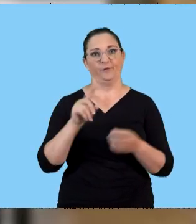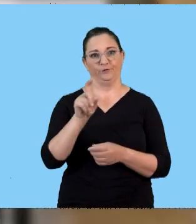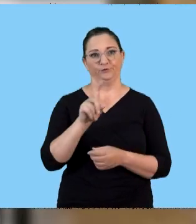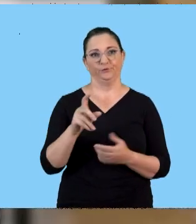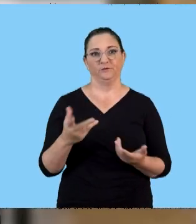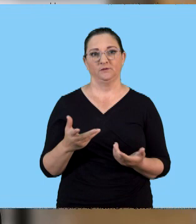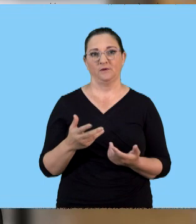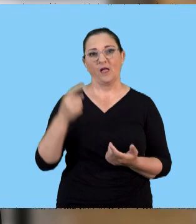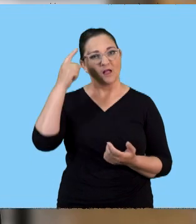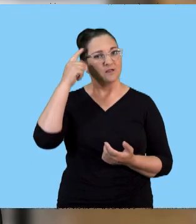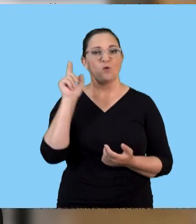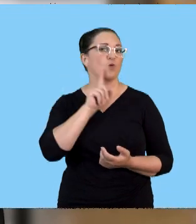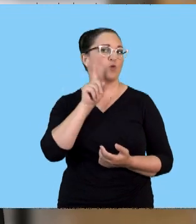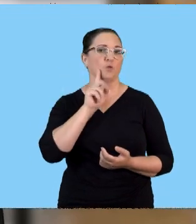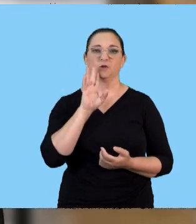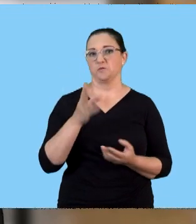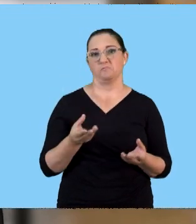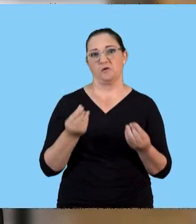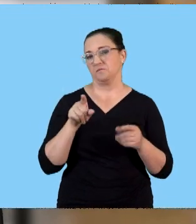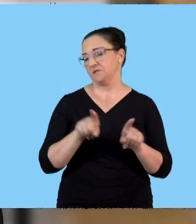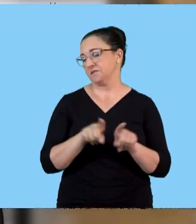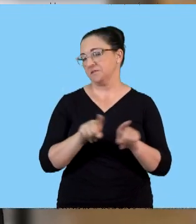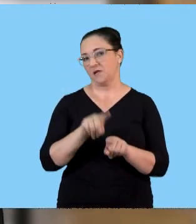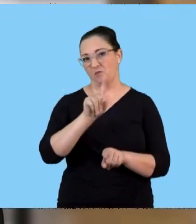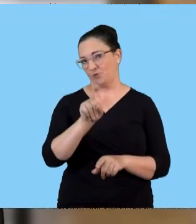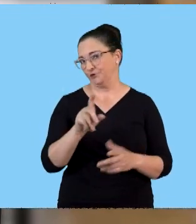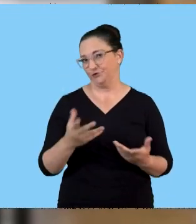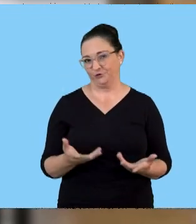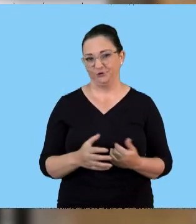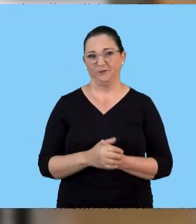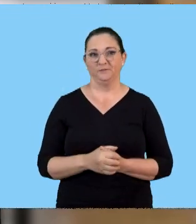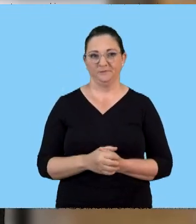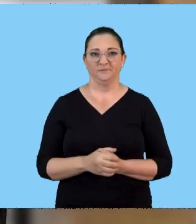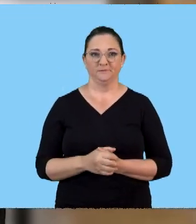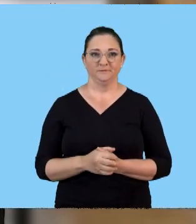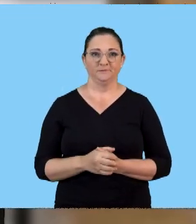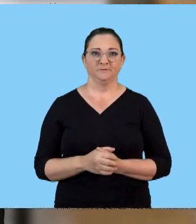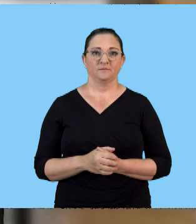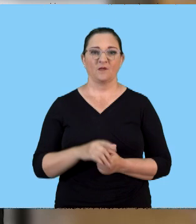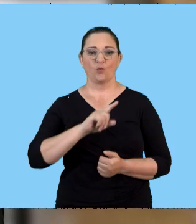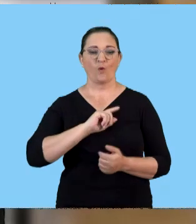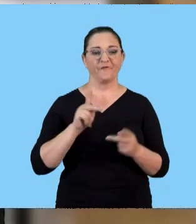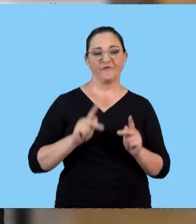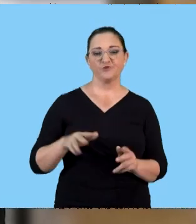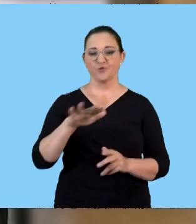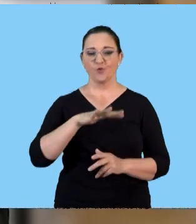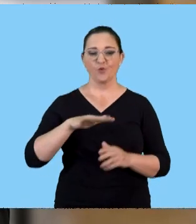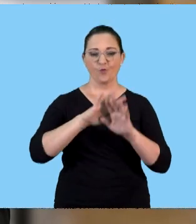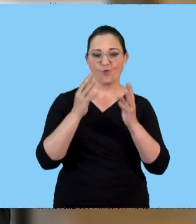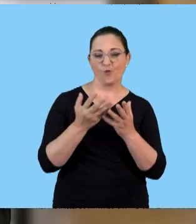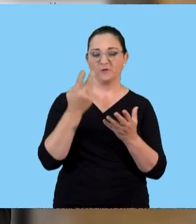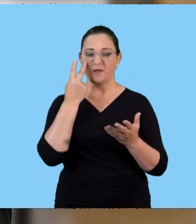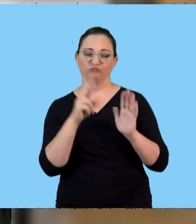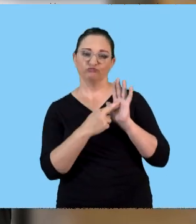can almost see it in all the question papers when it gets to maps, plans, and representation of the physical world. So please make sure